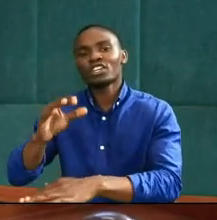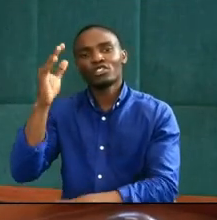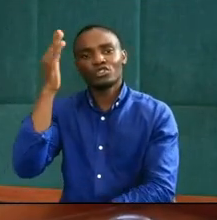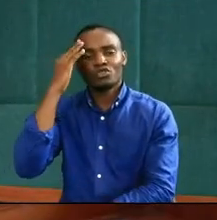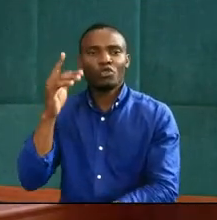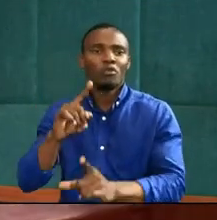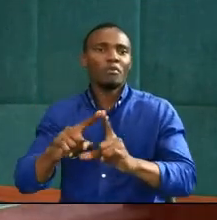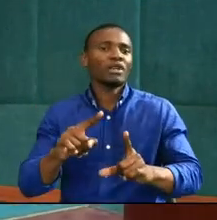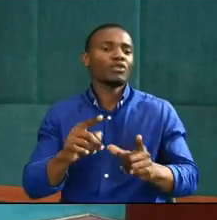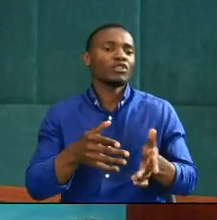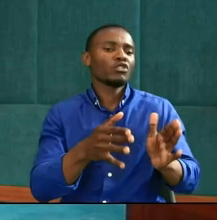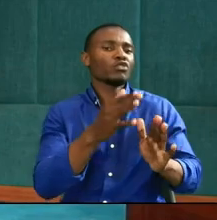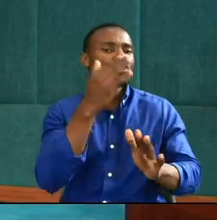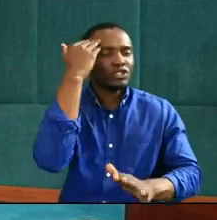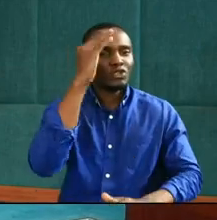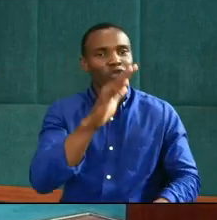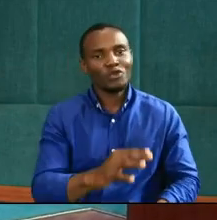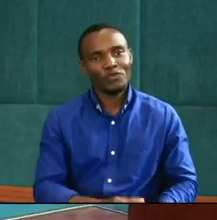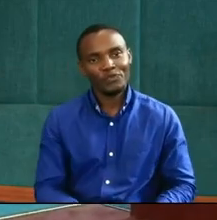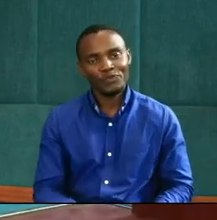on the road?